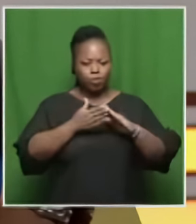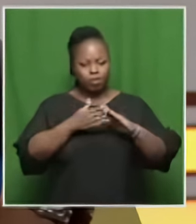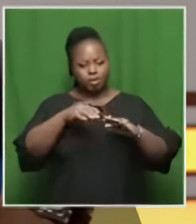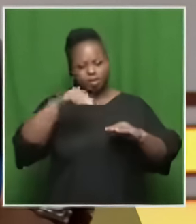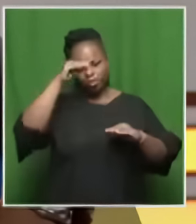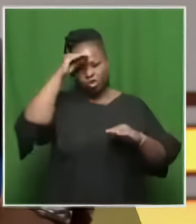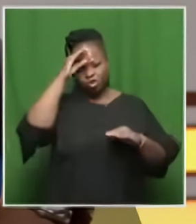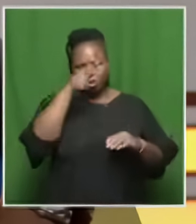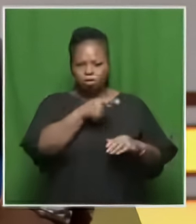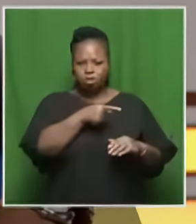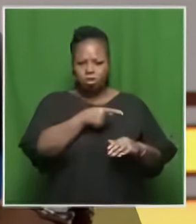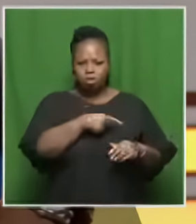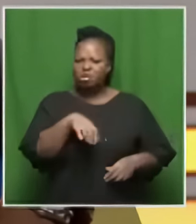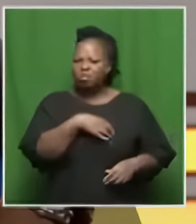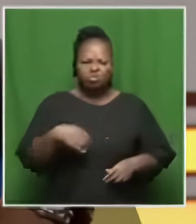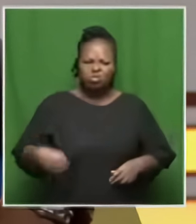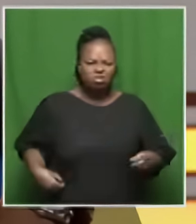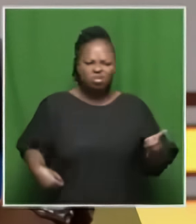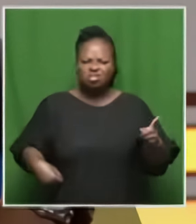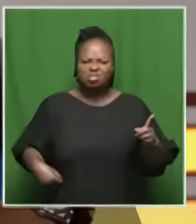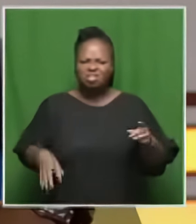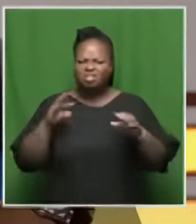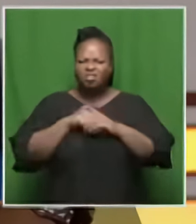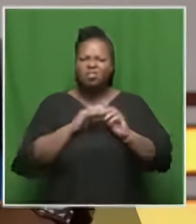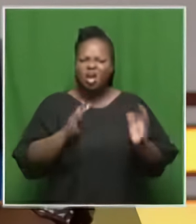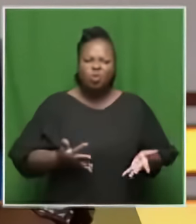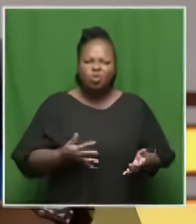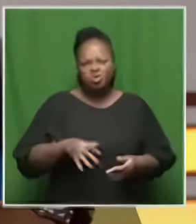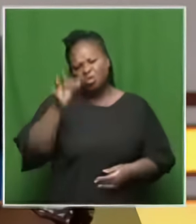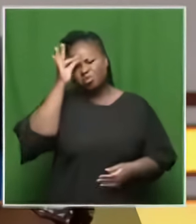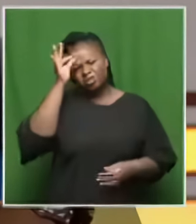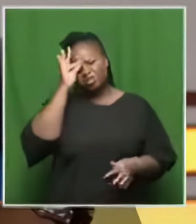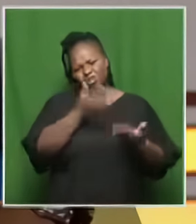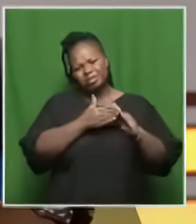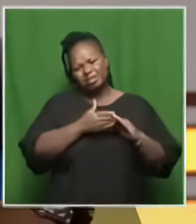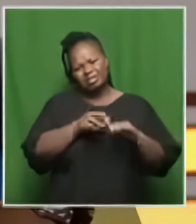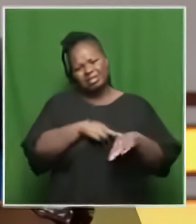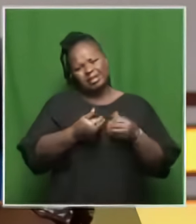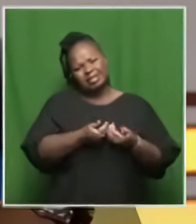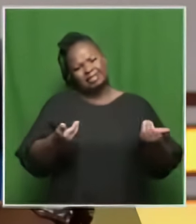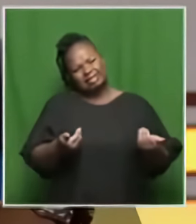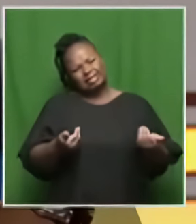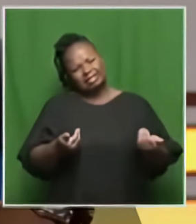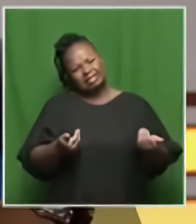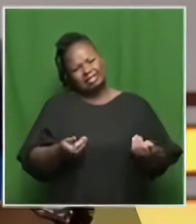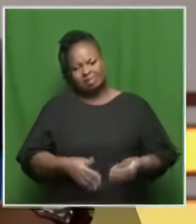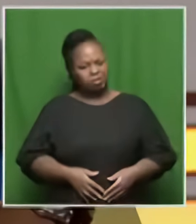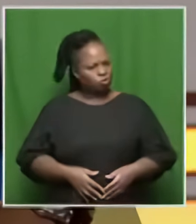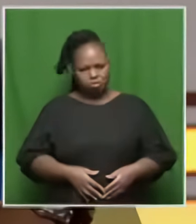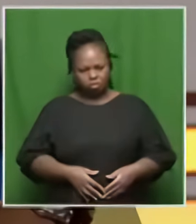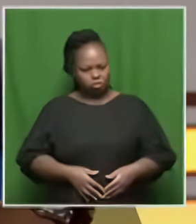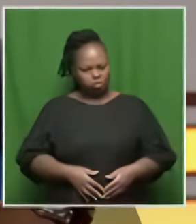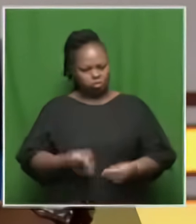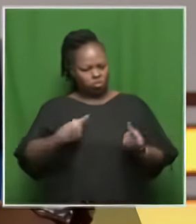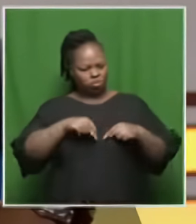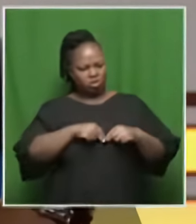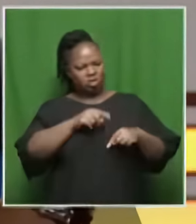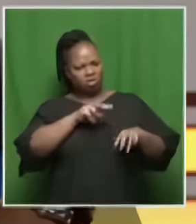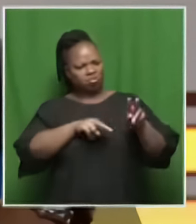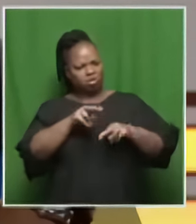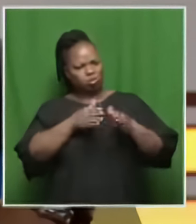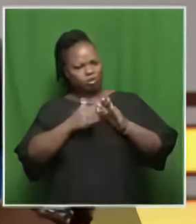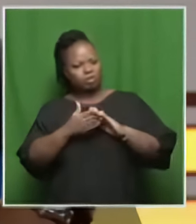policing. What does the president have to do with community policing during apartheid? We were not policing community at that